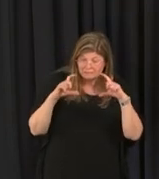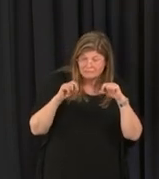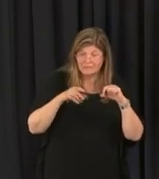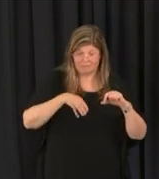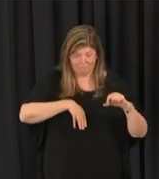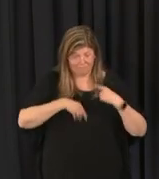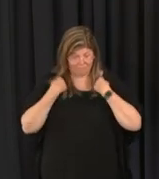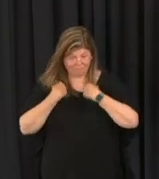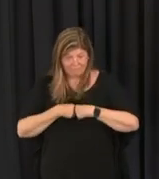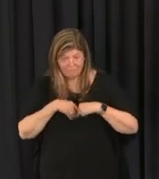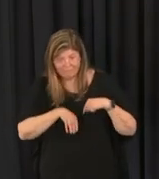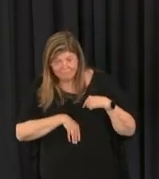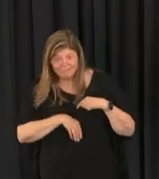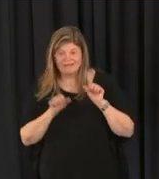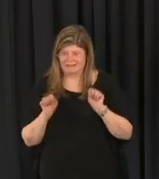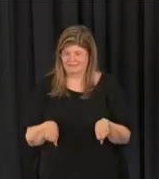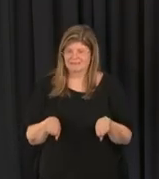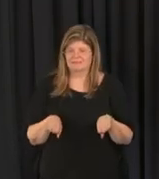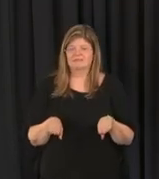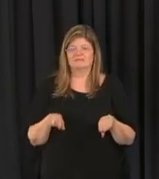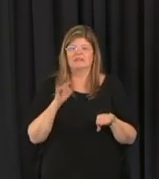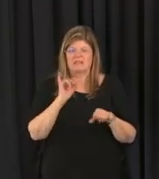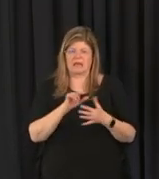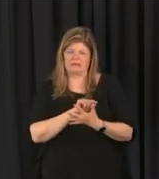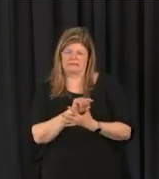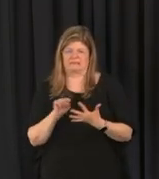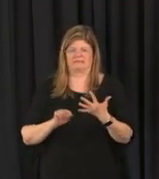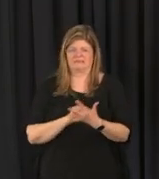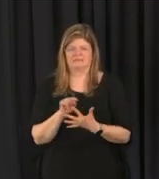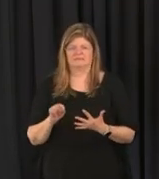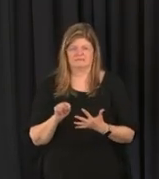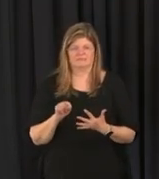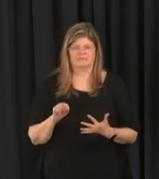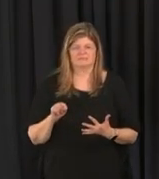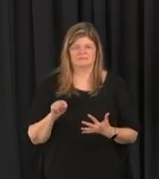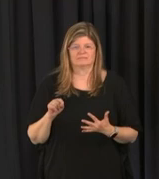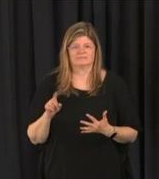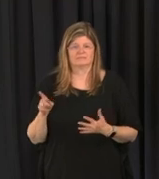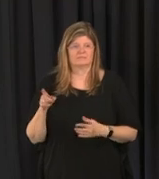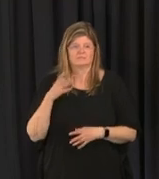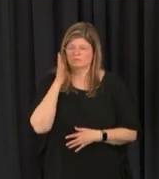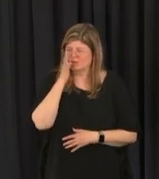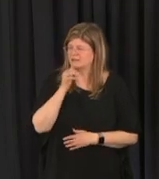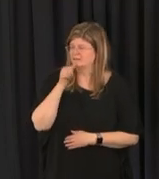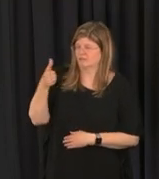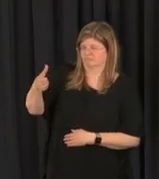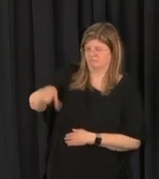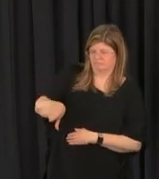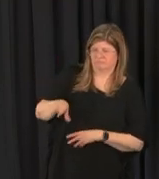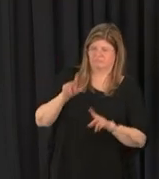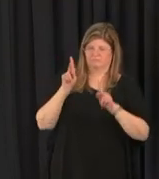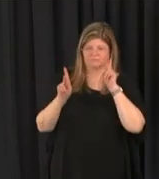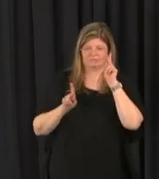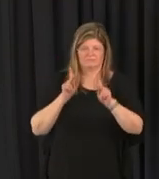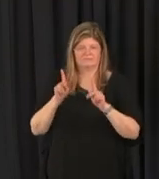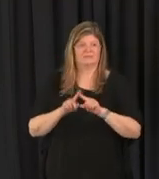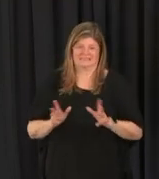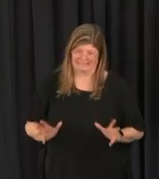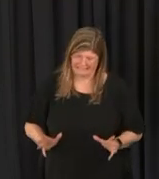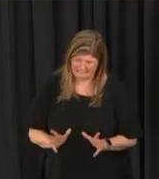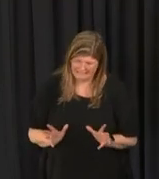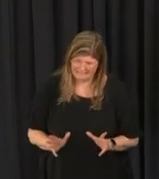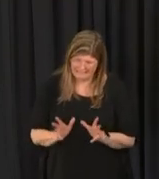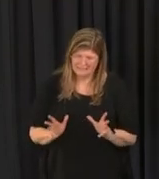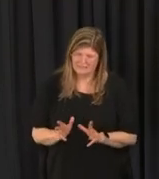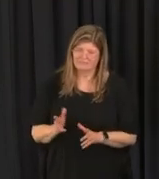will suffice. And again, as I mentioned, these things do not result in people being turned away at the appointment, but people are highly encouraged to